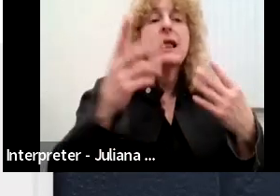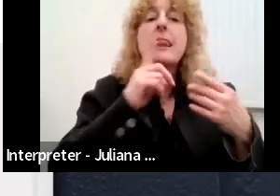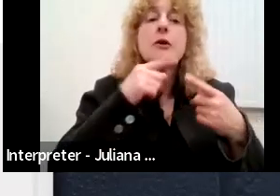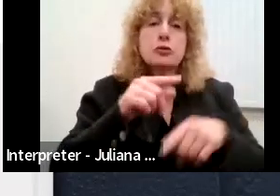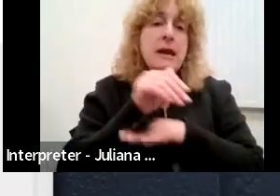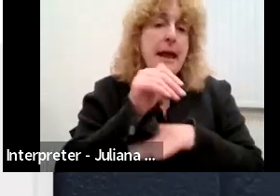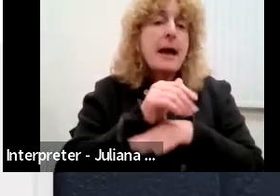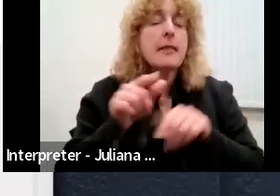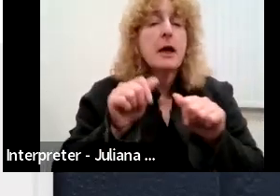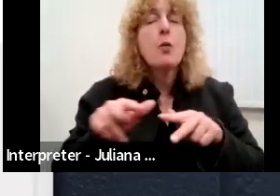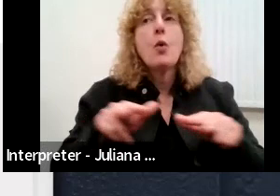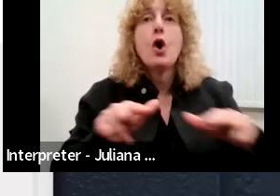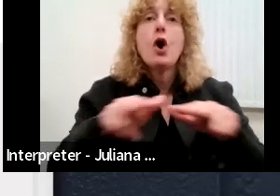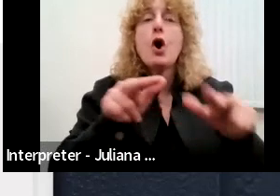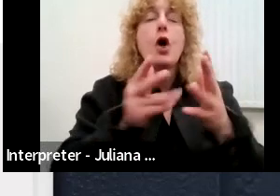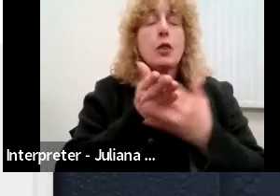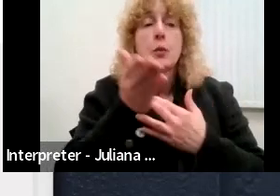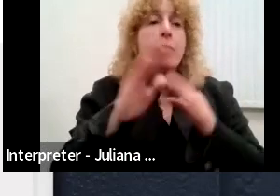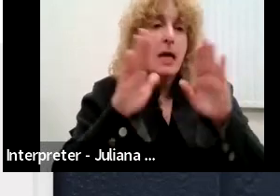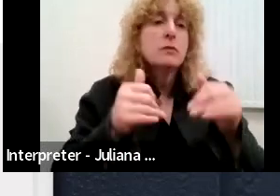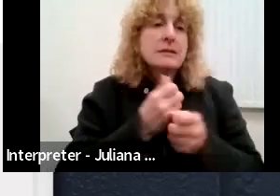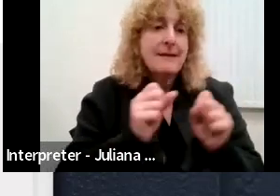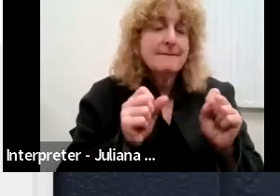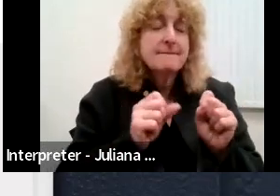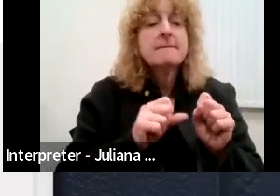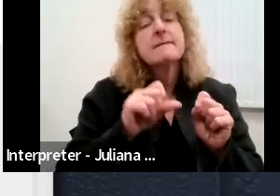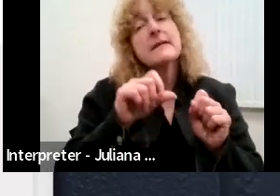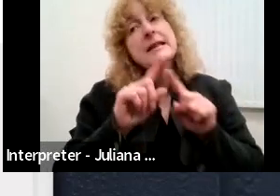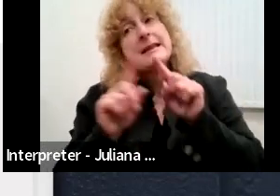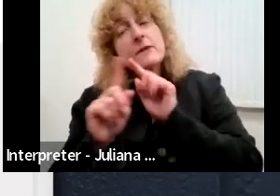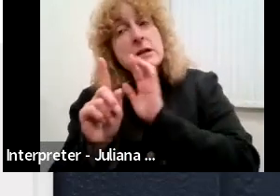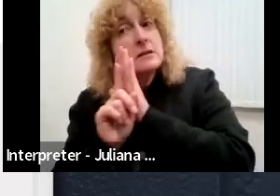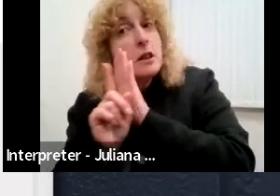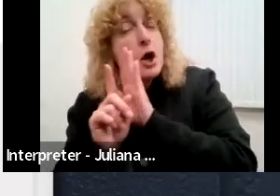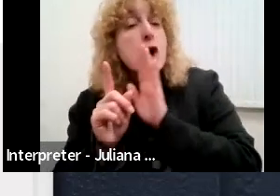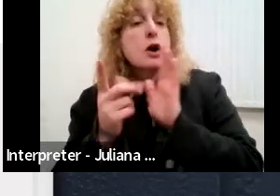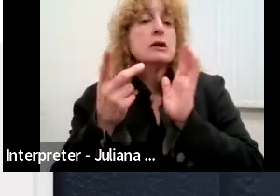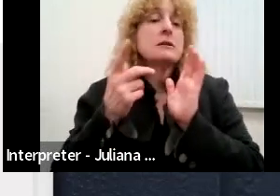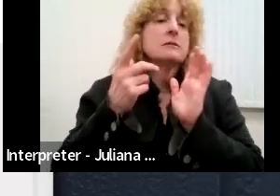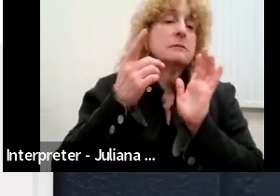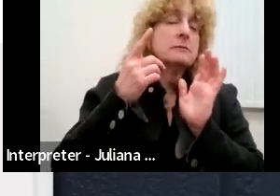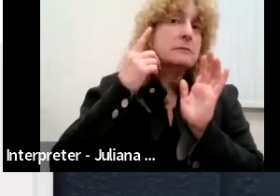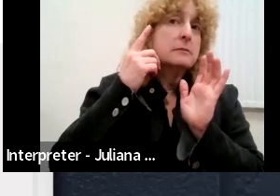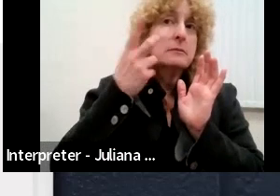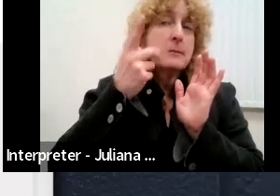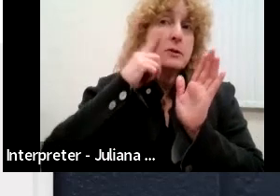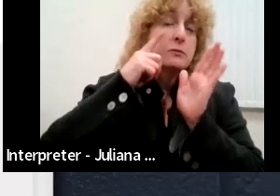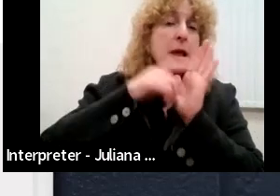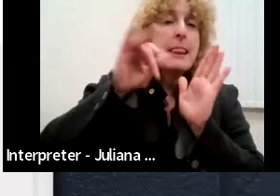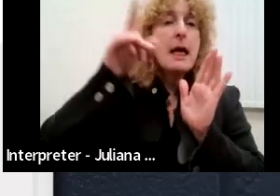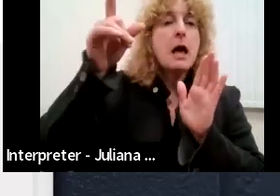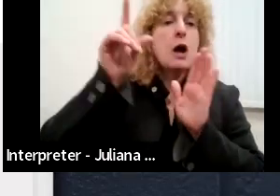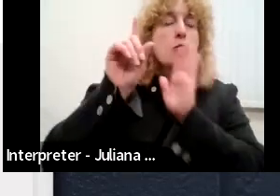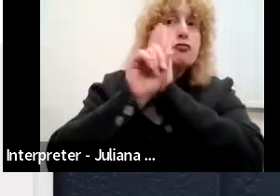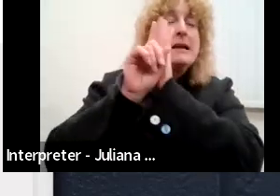able to walk through the house safely. Different sensor alarms and alerts. So a Ring doorbell camera that is recording things